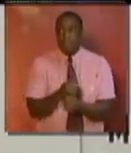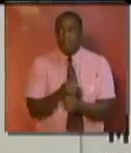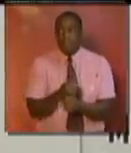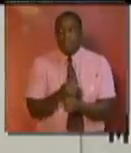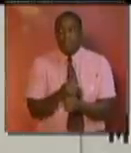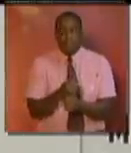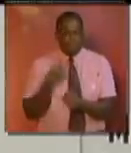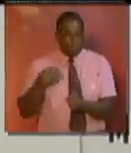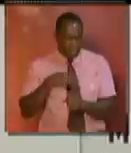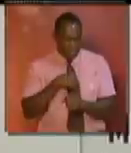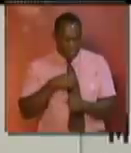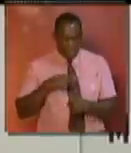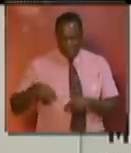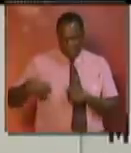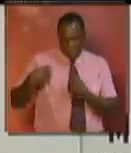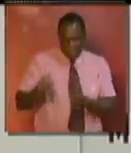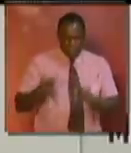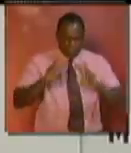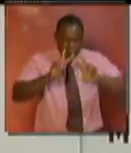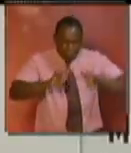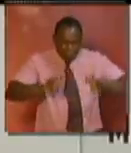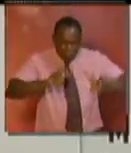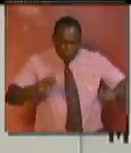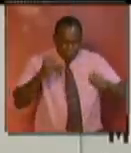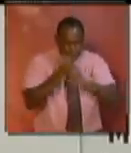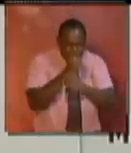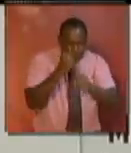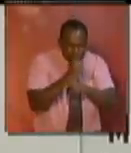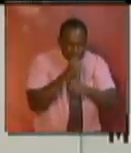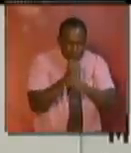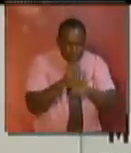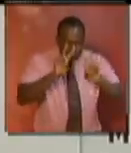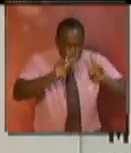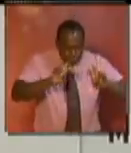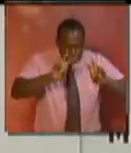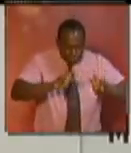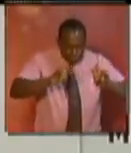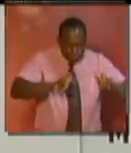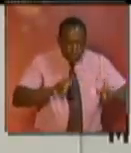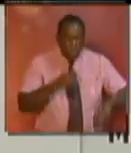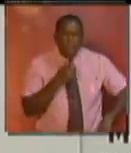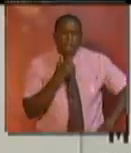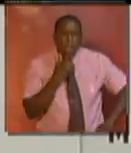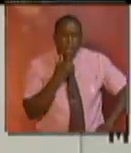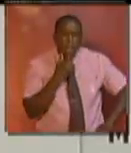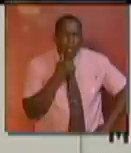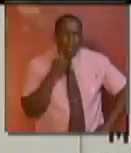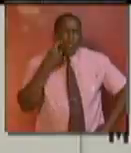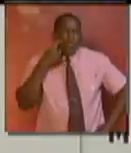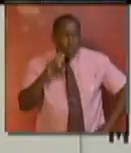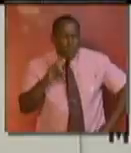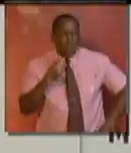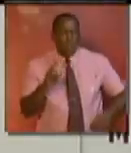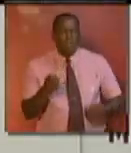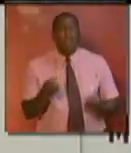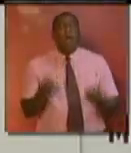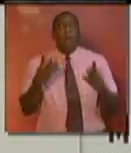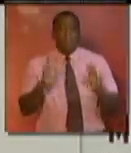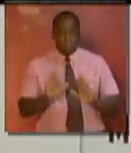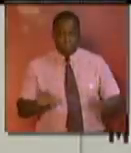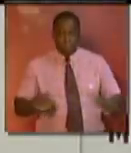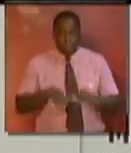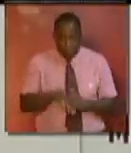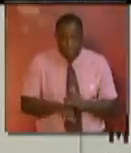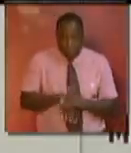statistics, the population numbers have been declining over time. And in the last